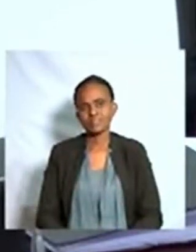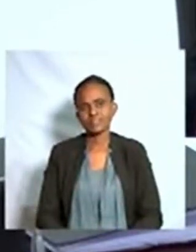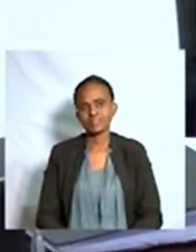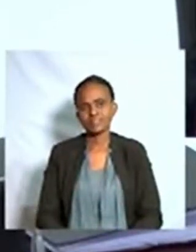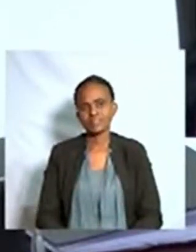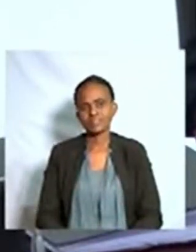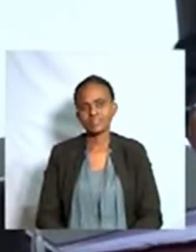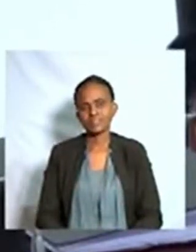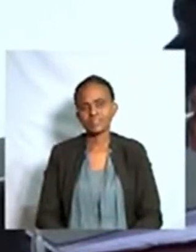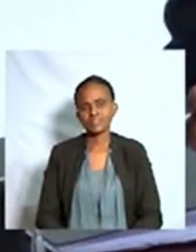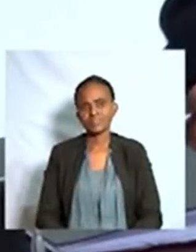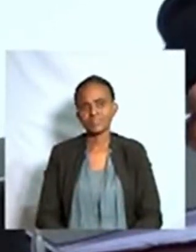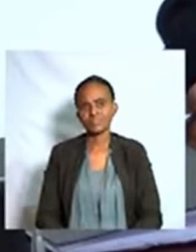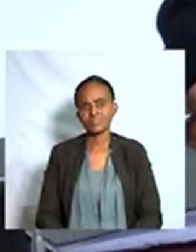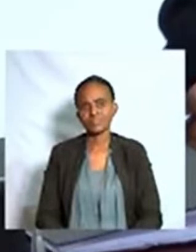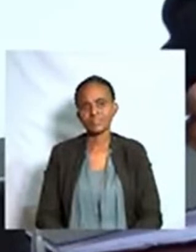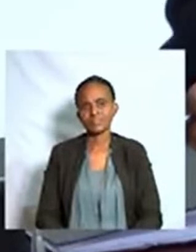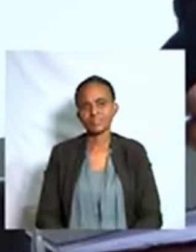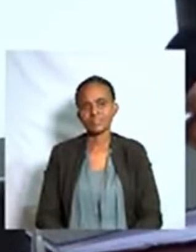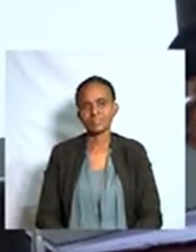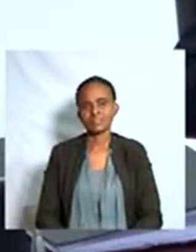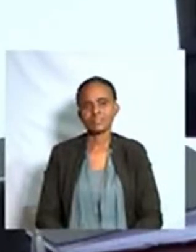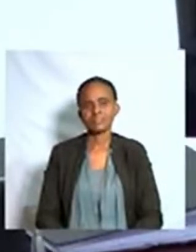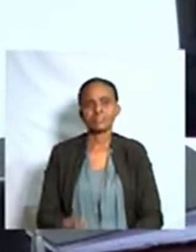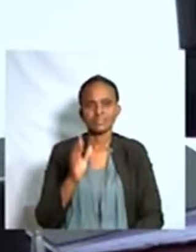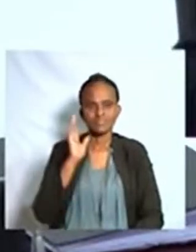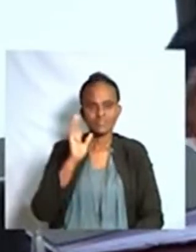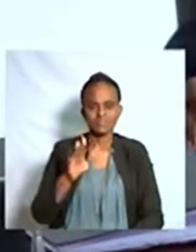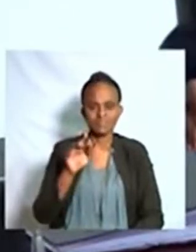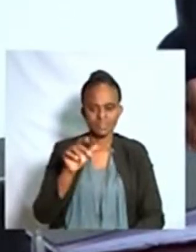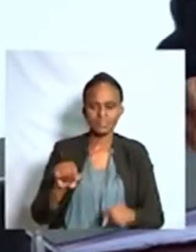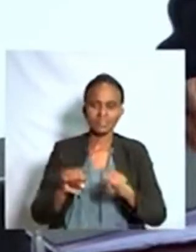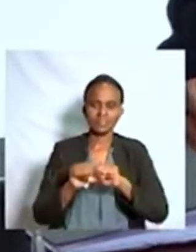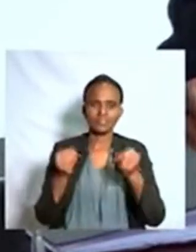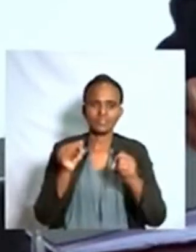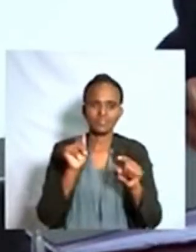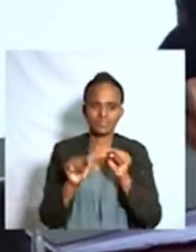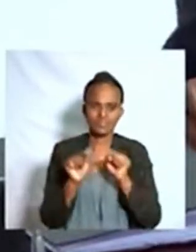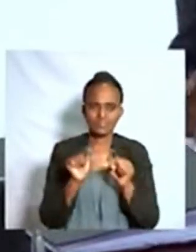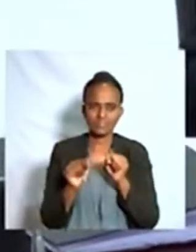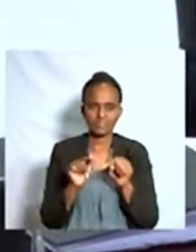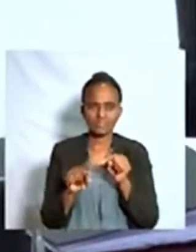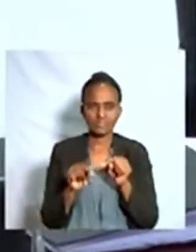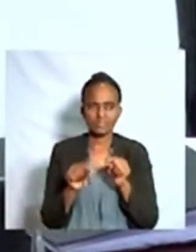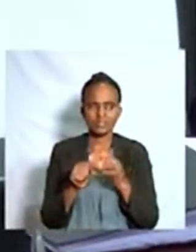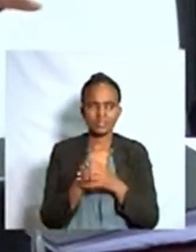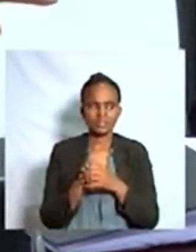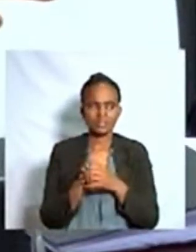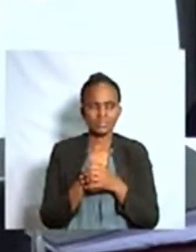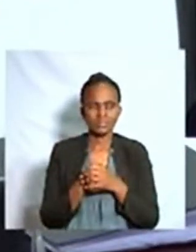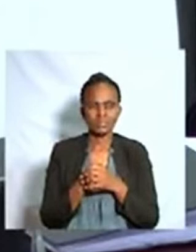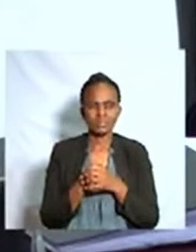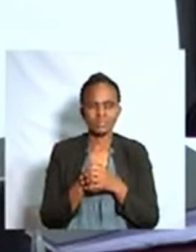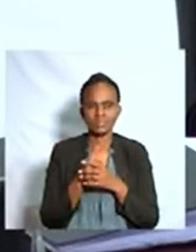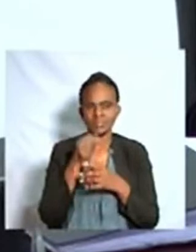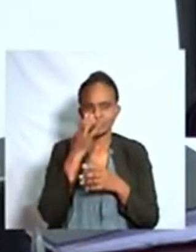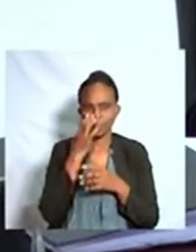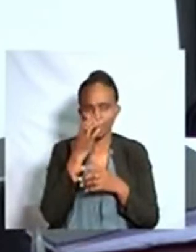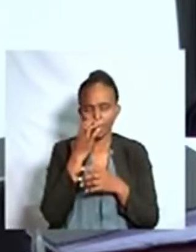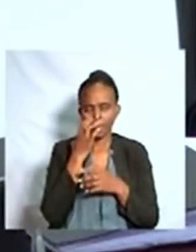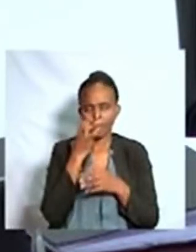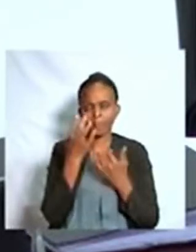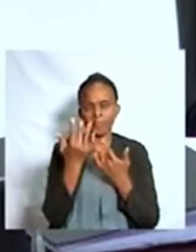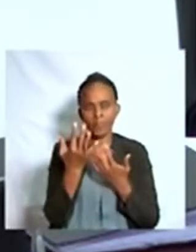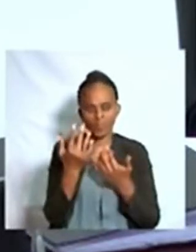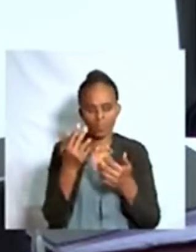to break soon. We Okay. have 13 minutes, yes. We wait, Honorable.